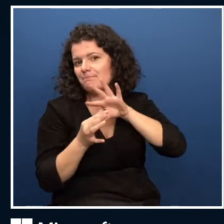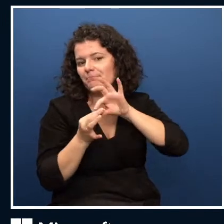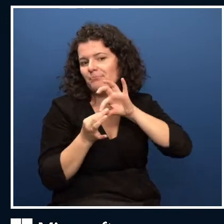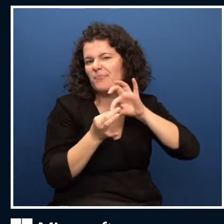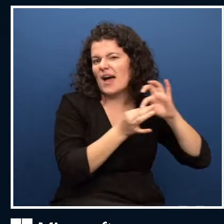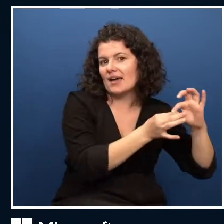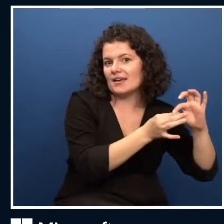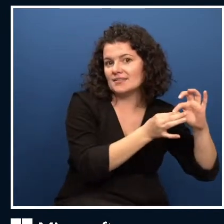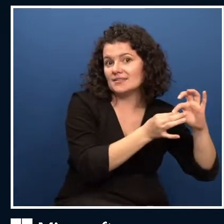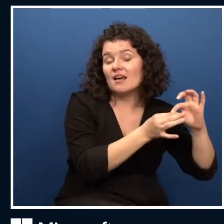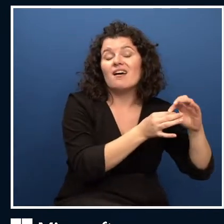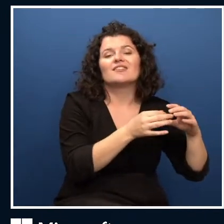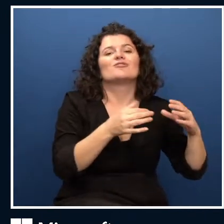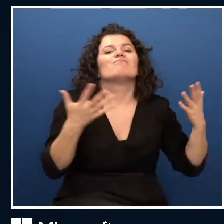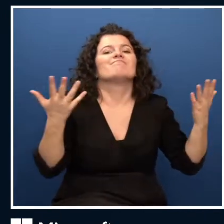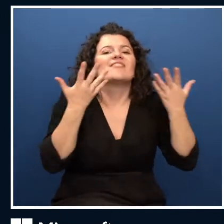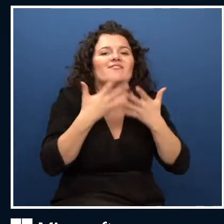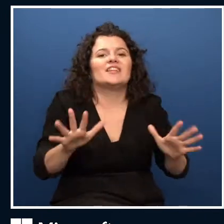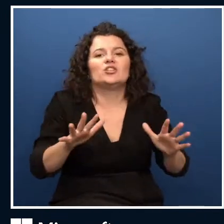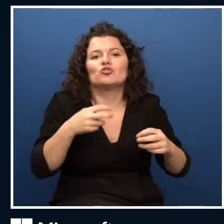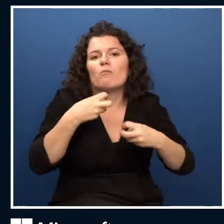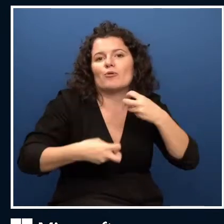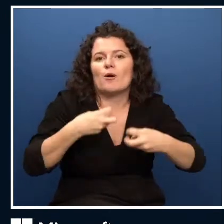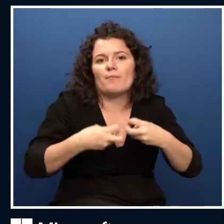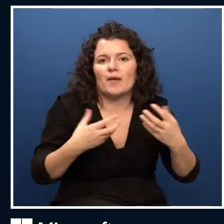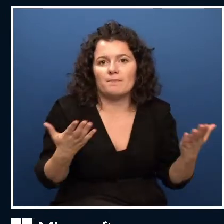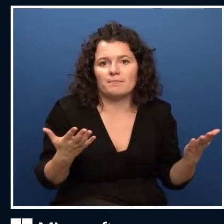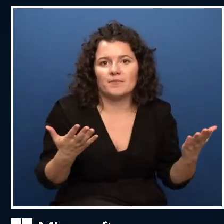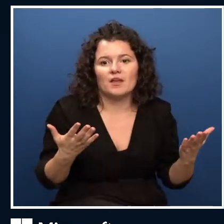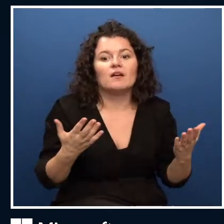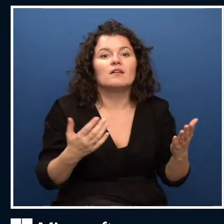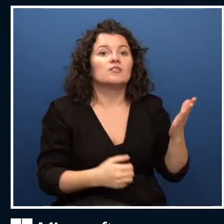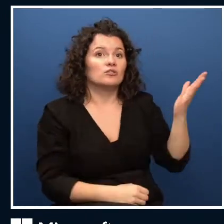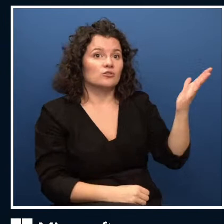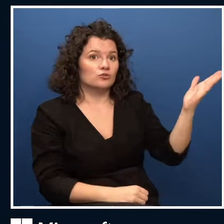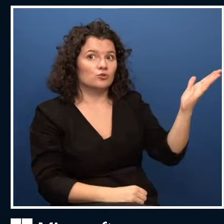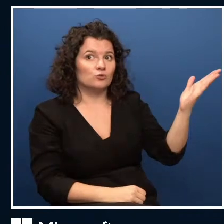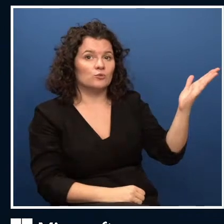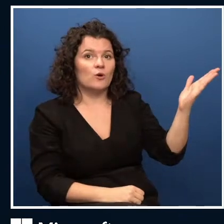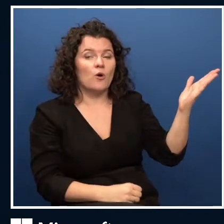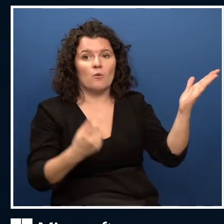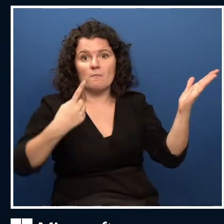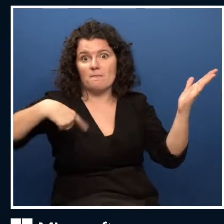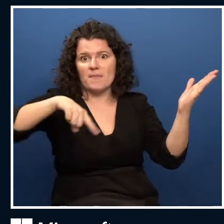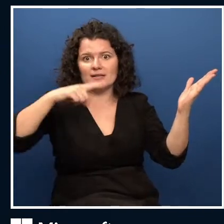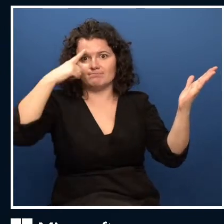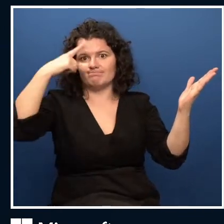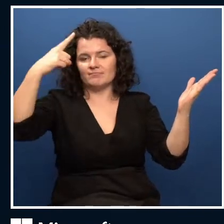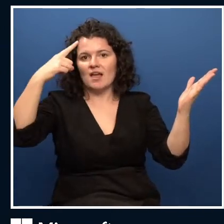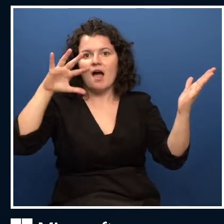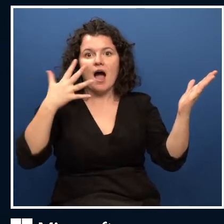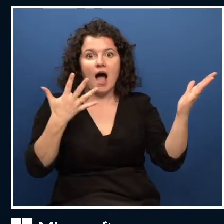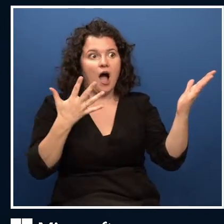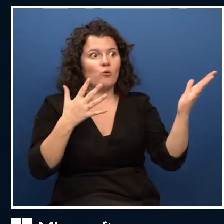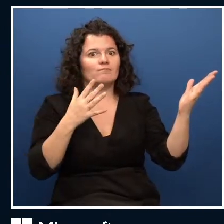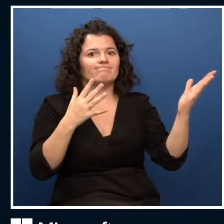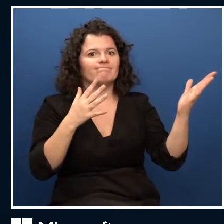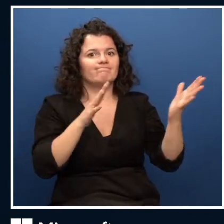FairLearn to help us introduce fairness in applications. And you'll also see how easy it is to do so with